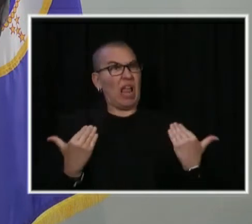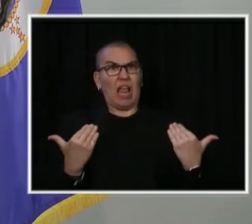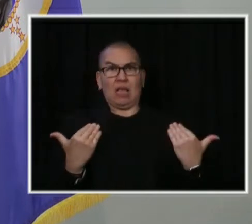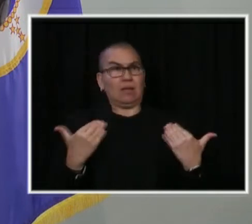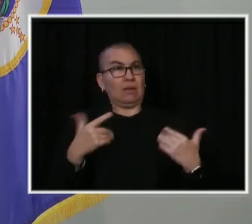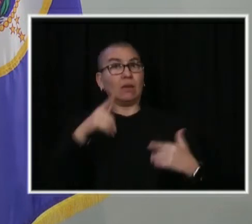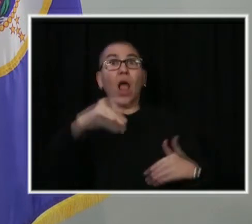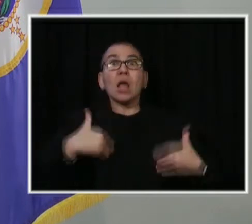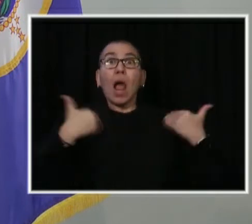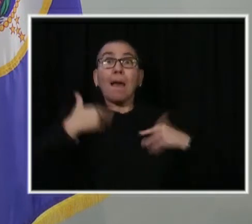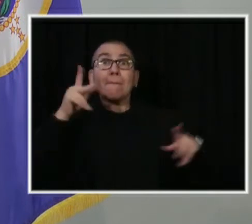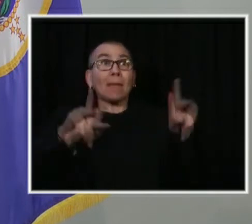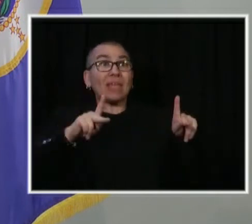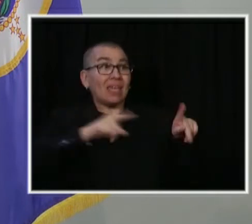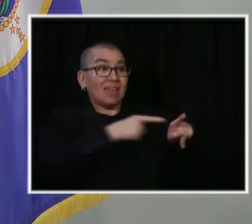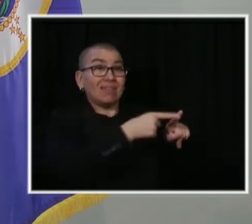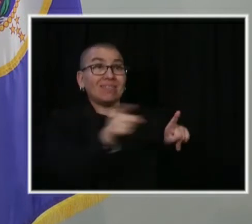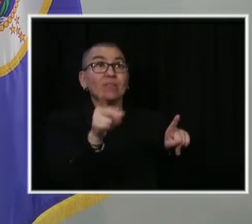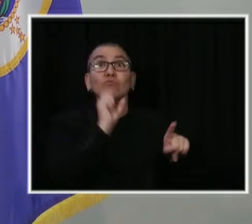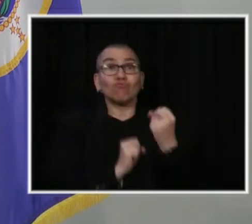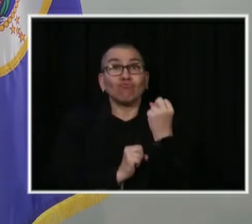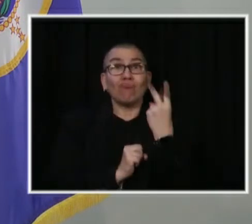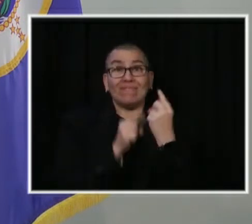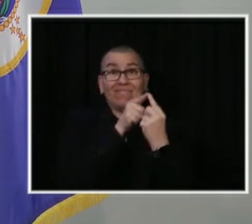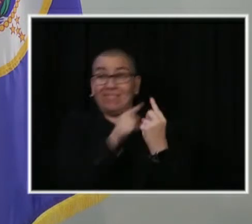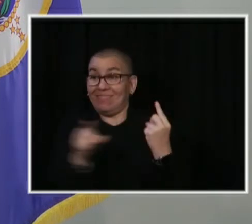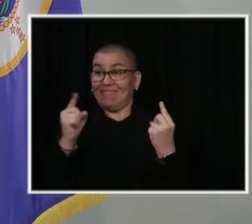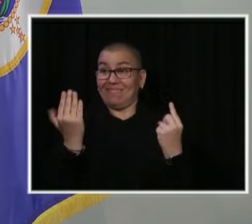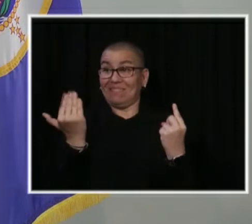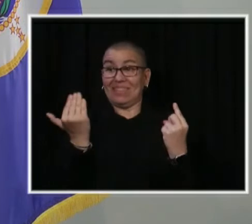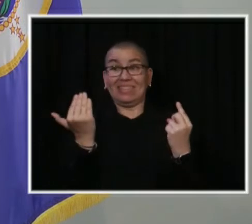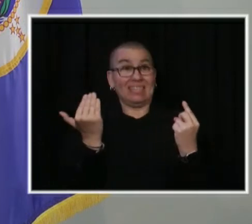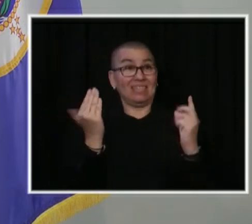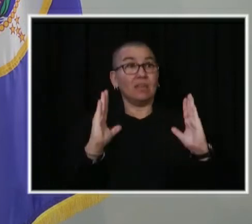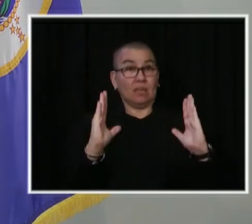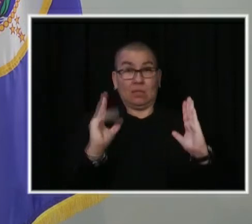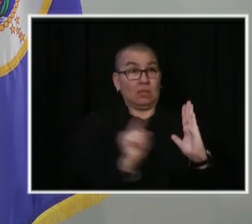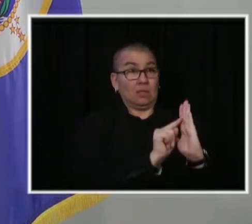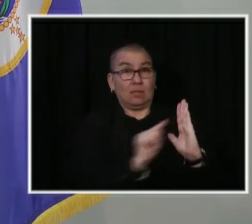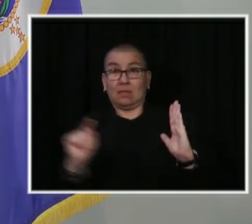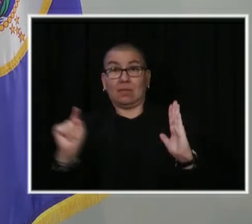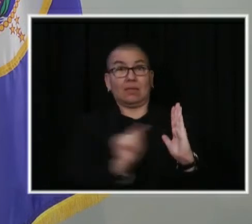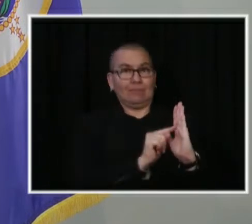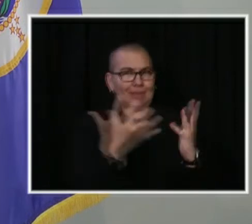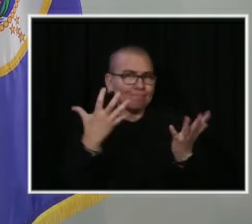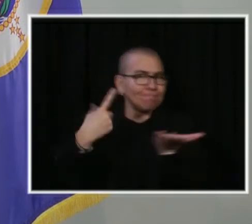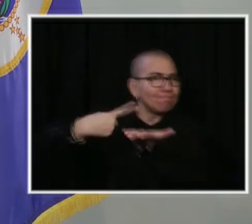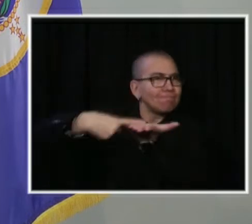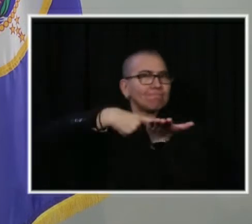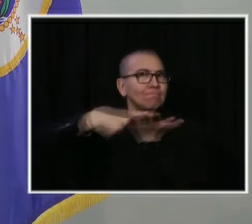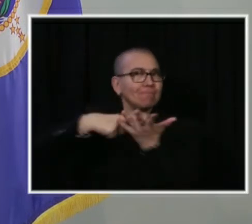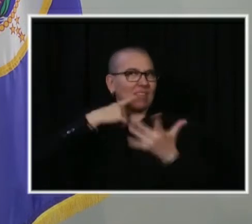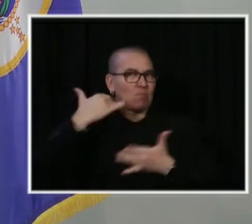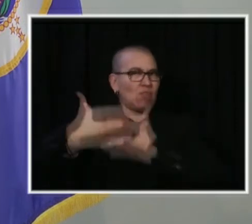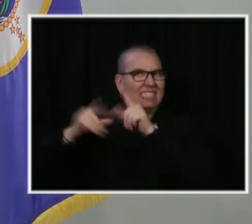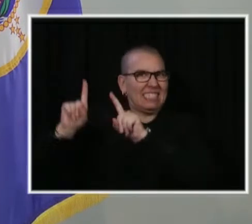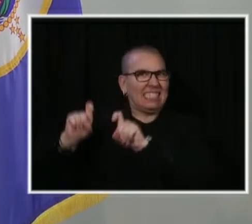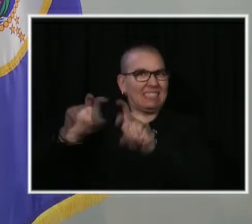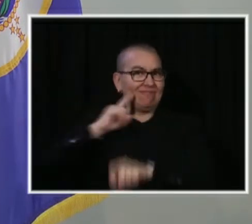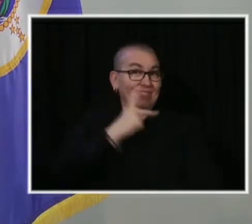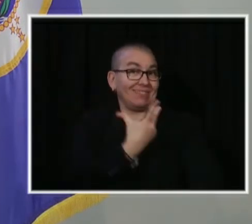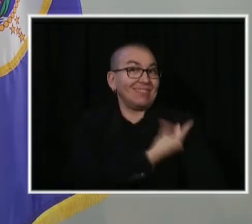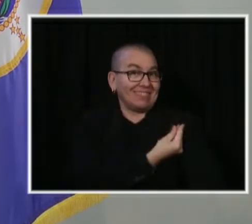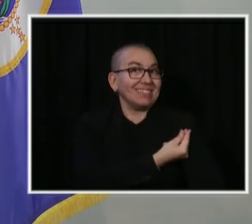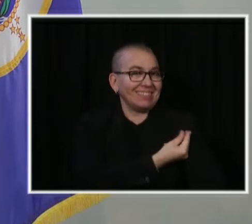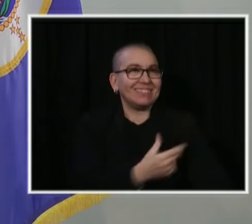that fall between 12 and 15, talking to our pediatrician and making arrangements when we have the capacity and we get the authorization to give the doses